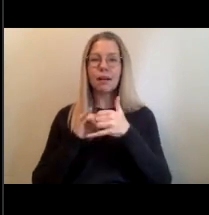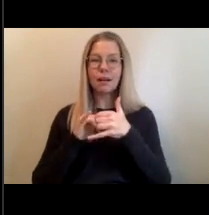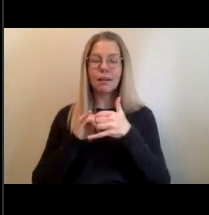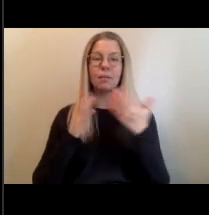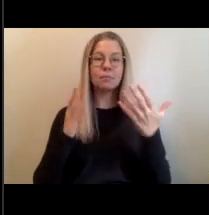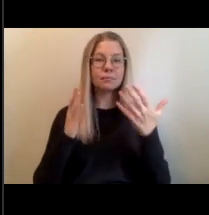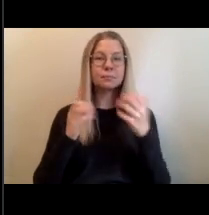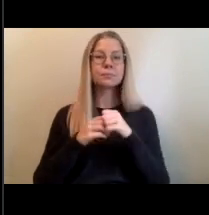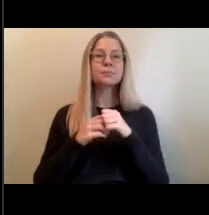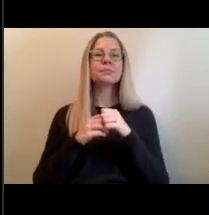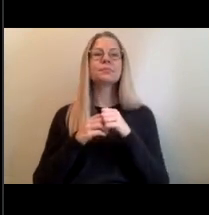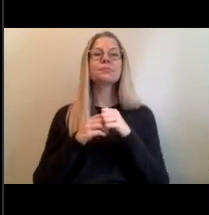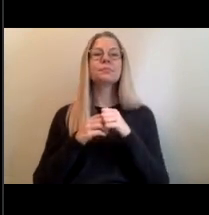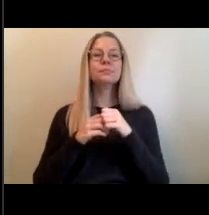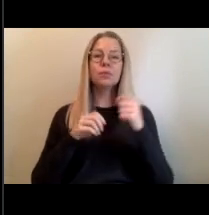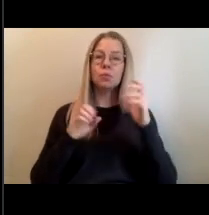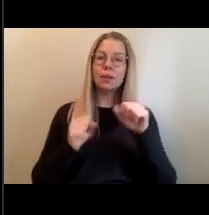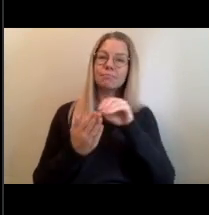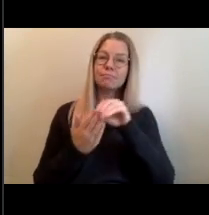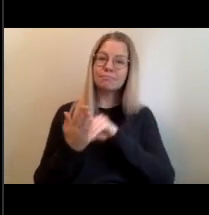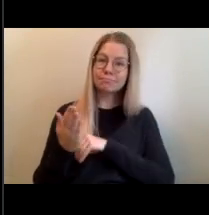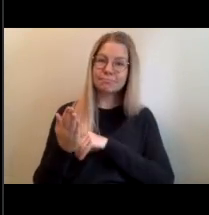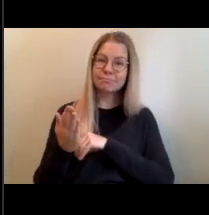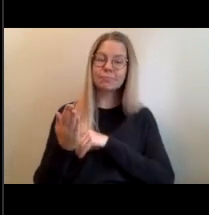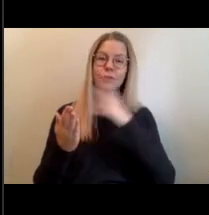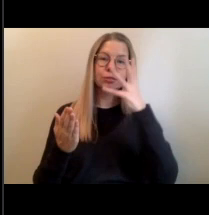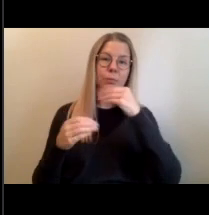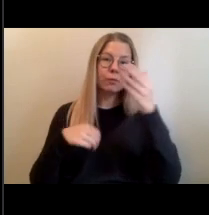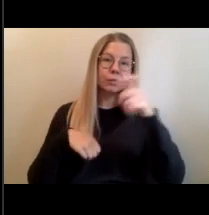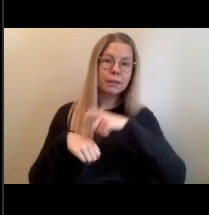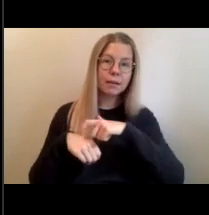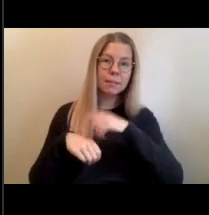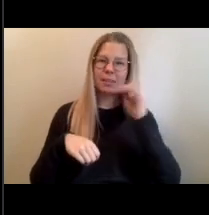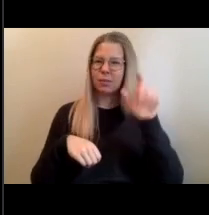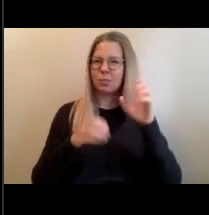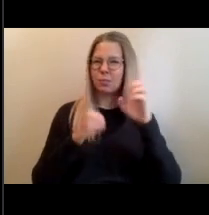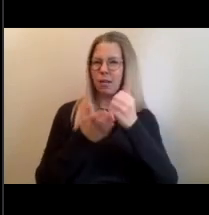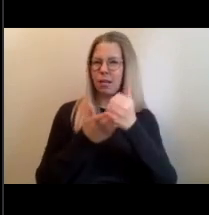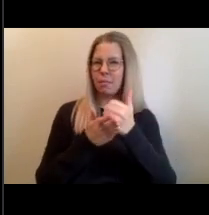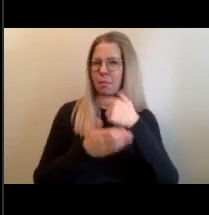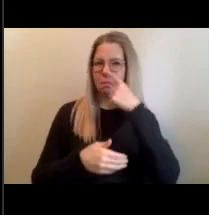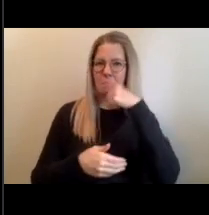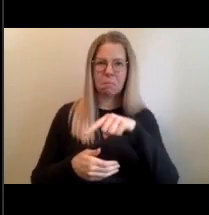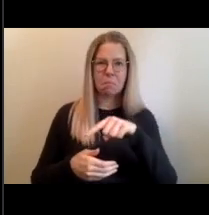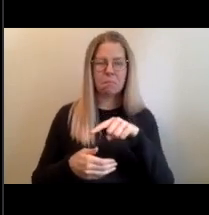I'm here for you. But what you can see, this is just an example of a client of